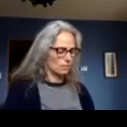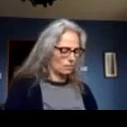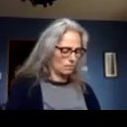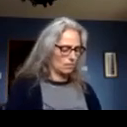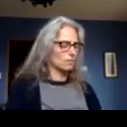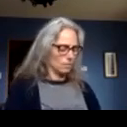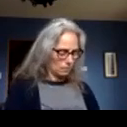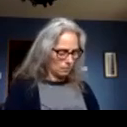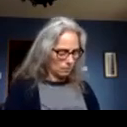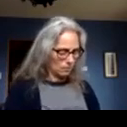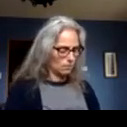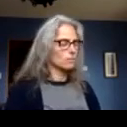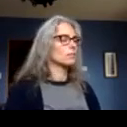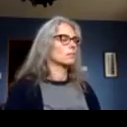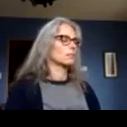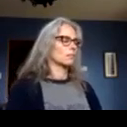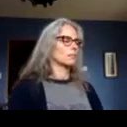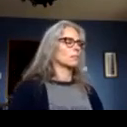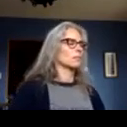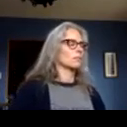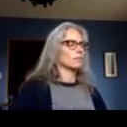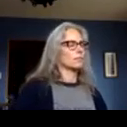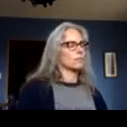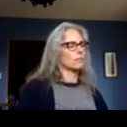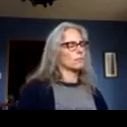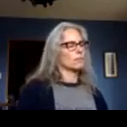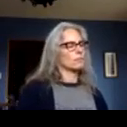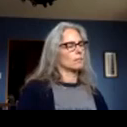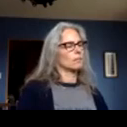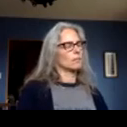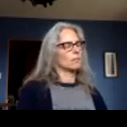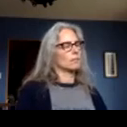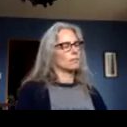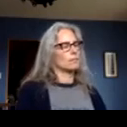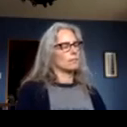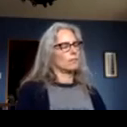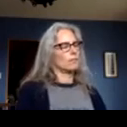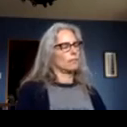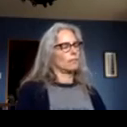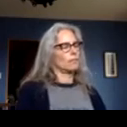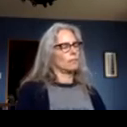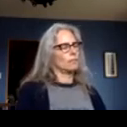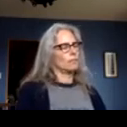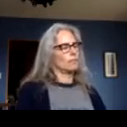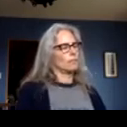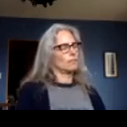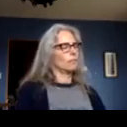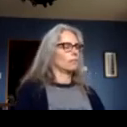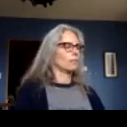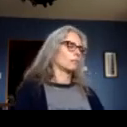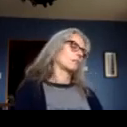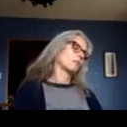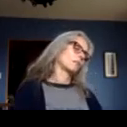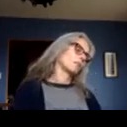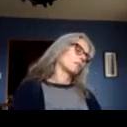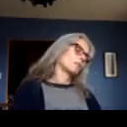each individual workshop or session. You're signing in one time for the whole day. And when you do that, you'll just choose if